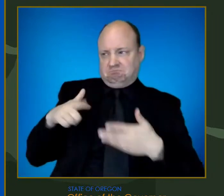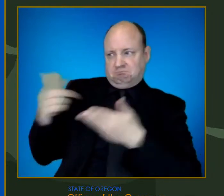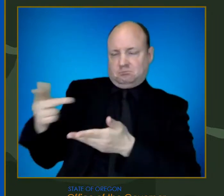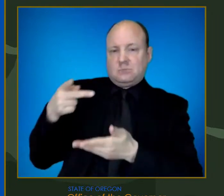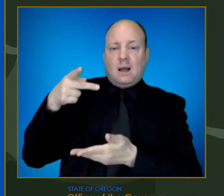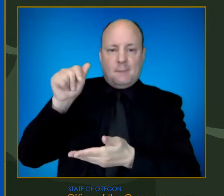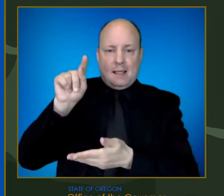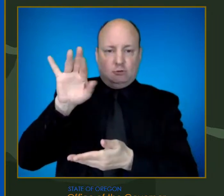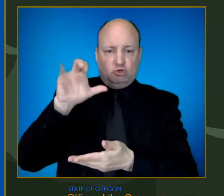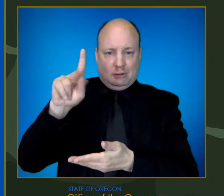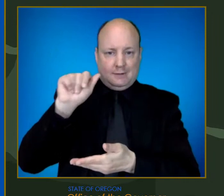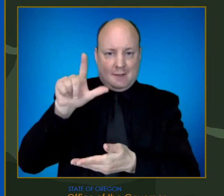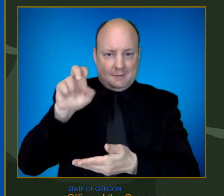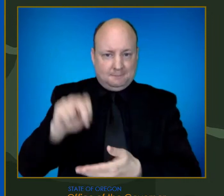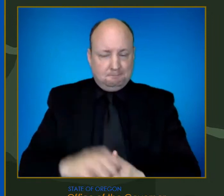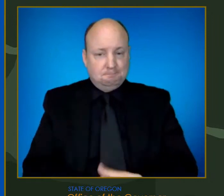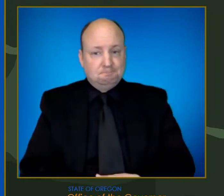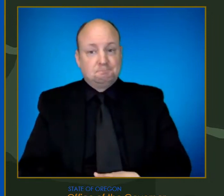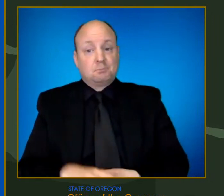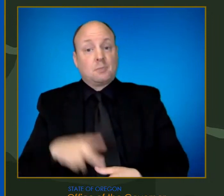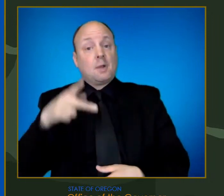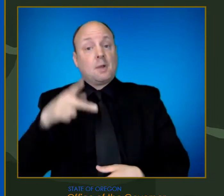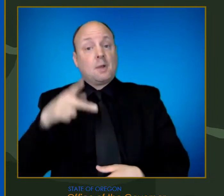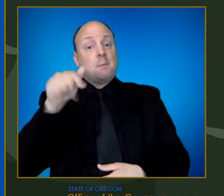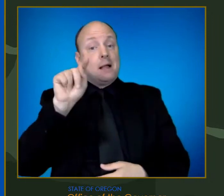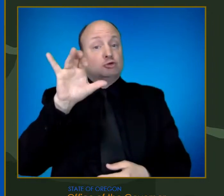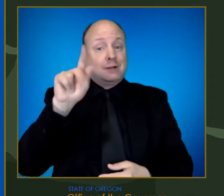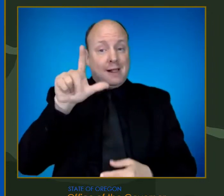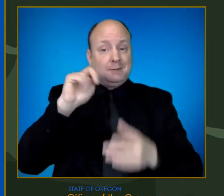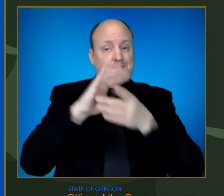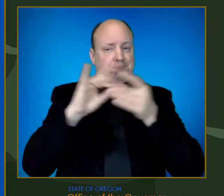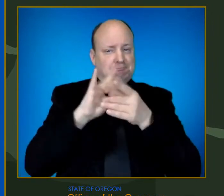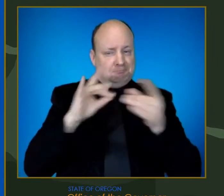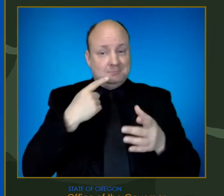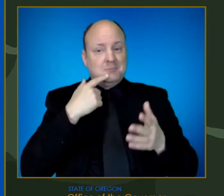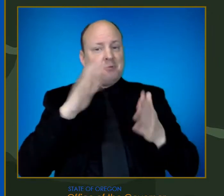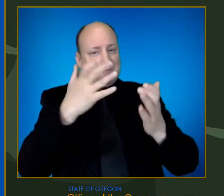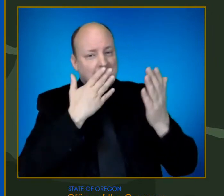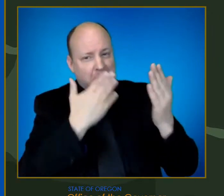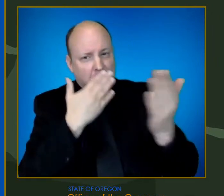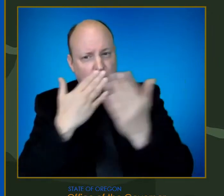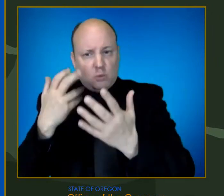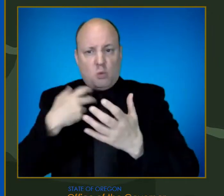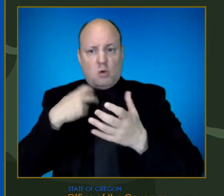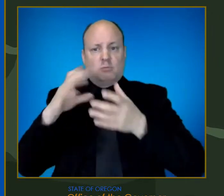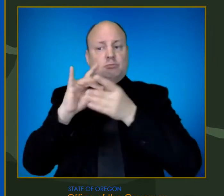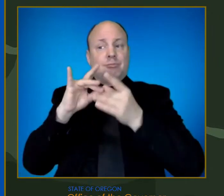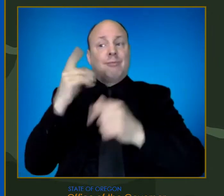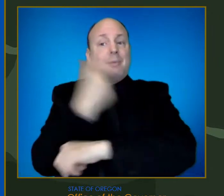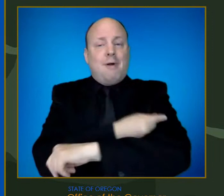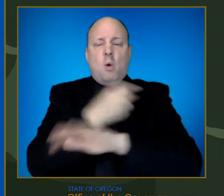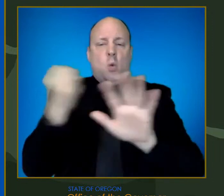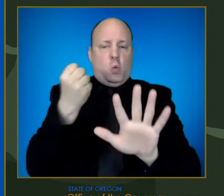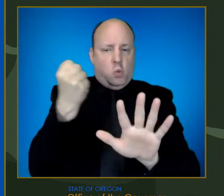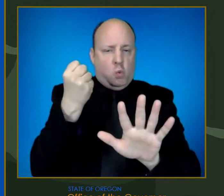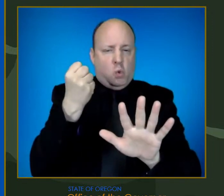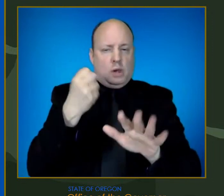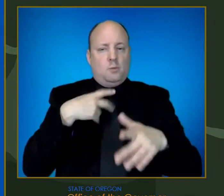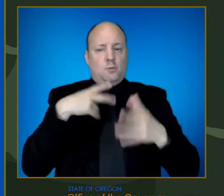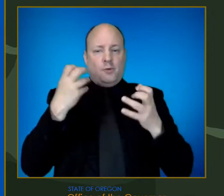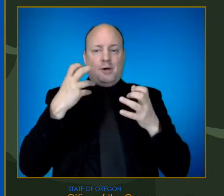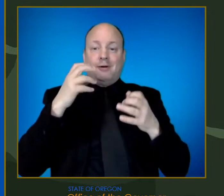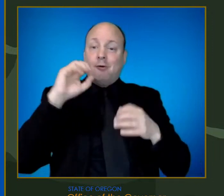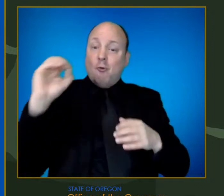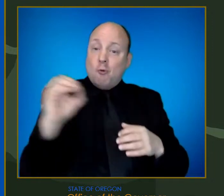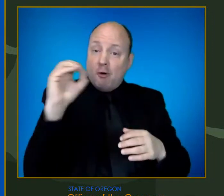Thank you, Governor Brown. Before I provide a brief update on vaccinations, I want to recognize the fact that vaccinations in Oregon have not been administered